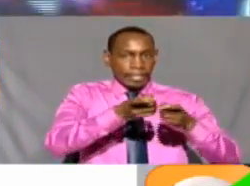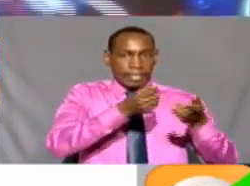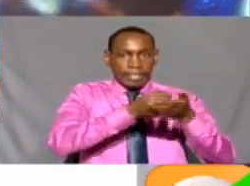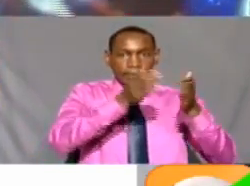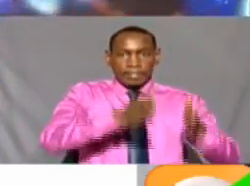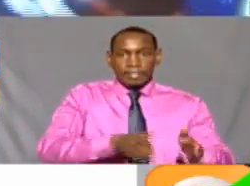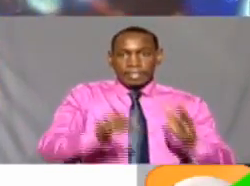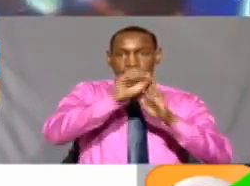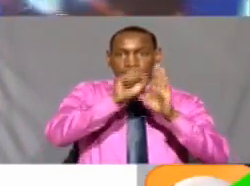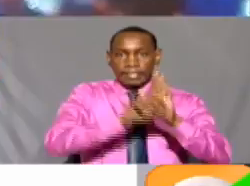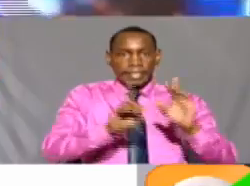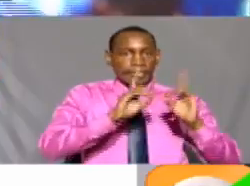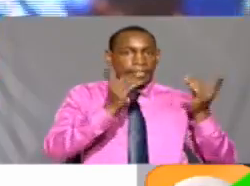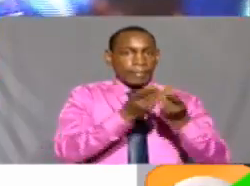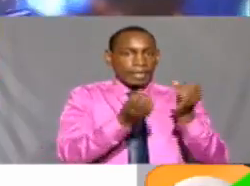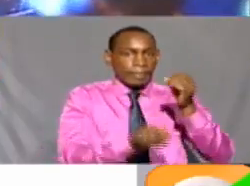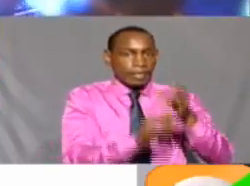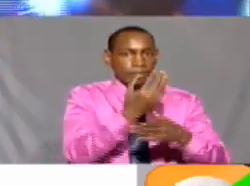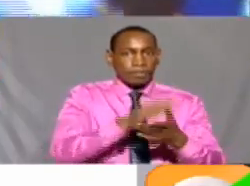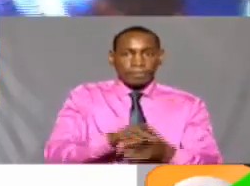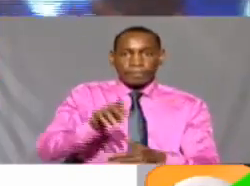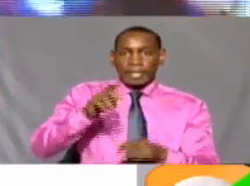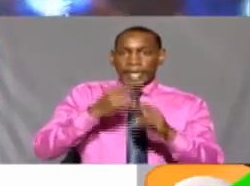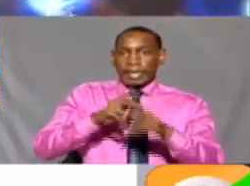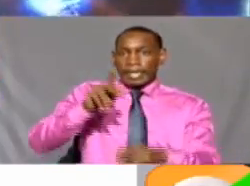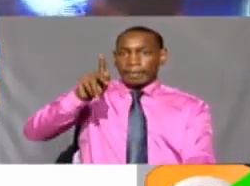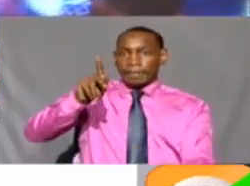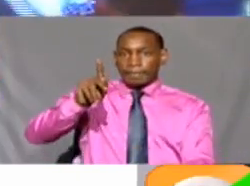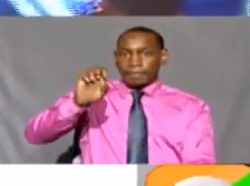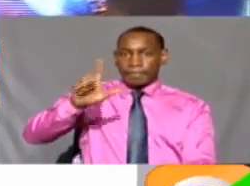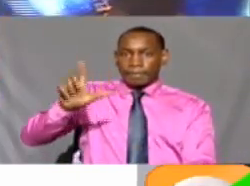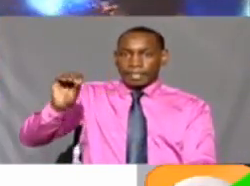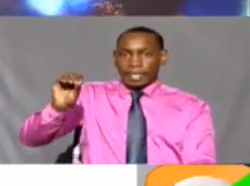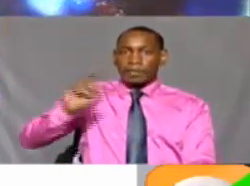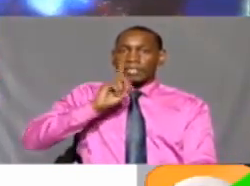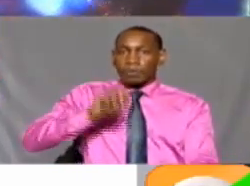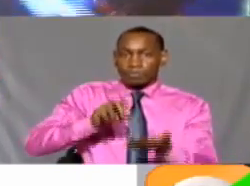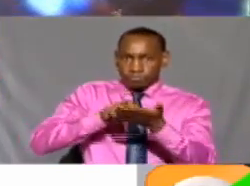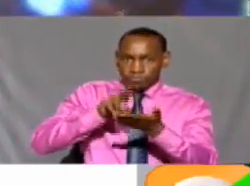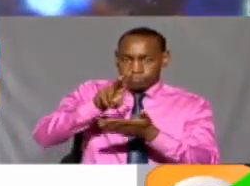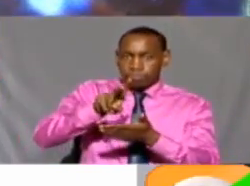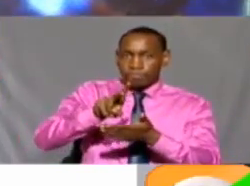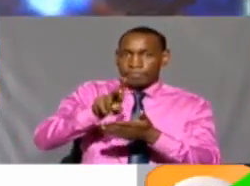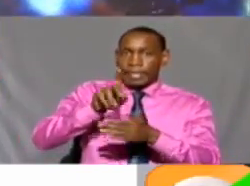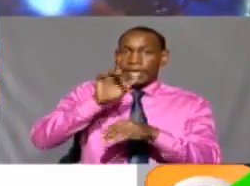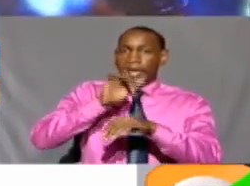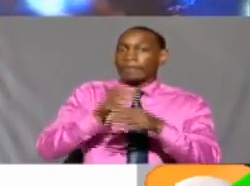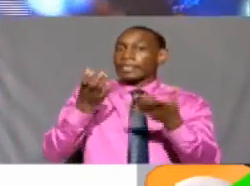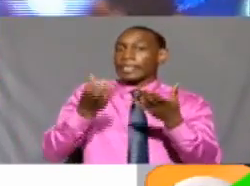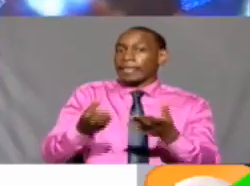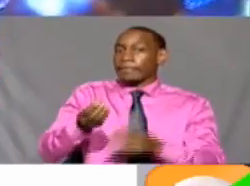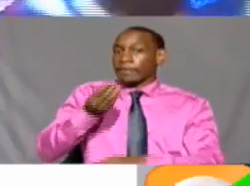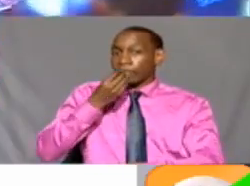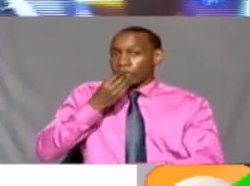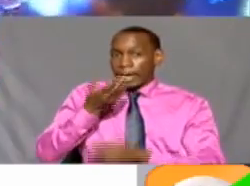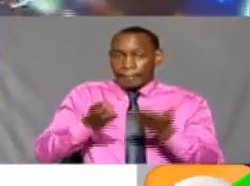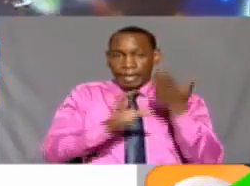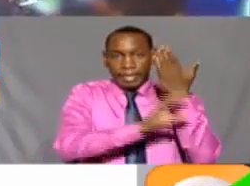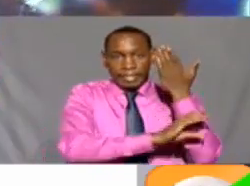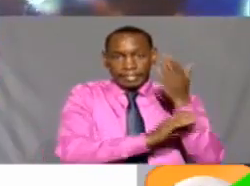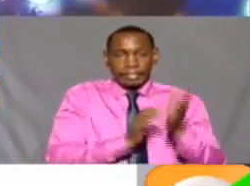secretary in the State Department of Crops, Kelo Harsama, says the pest is a major threat to food security in the